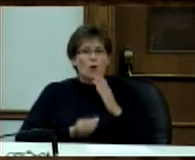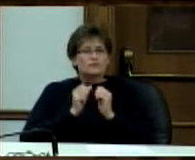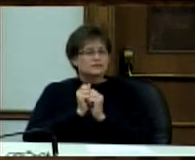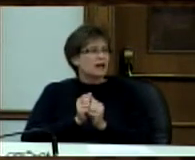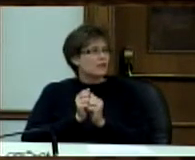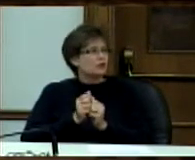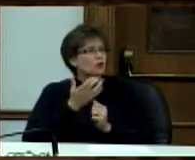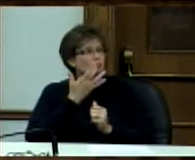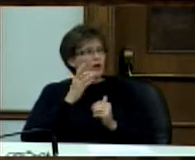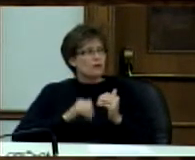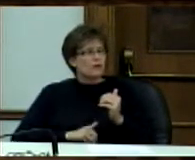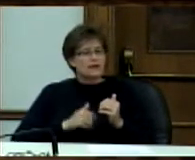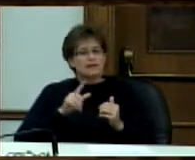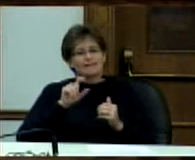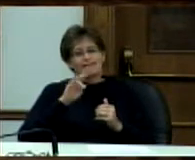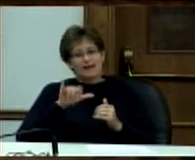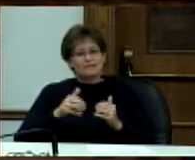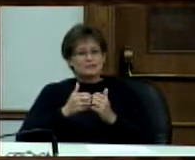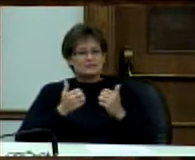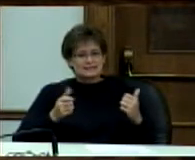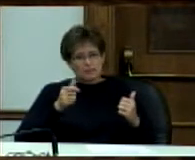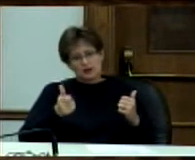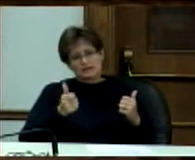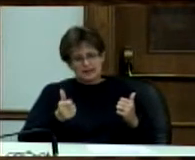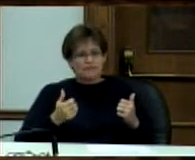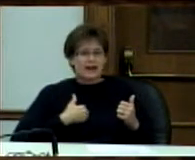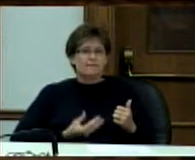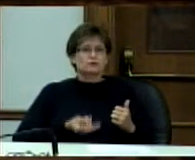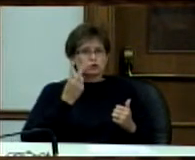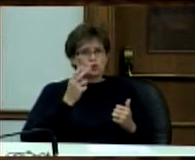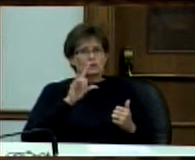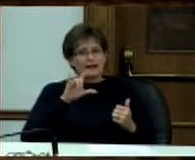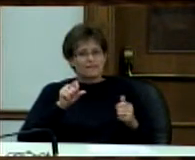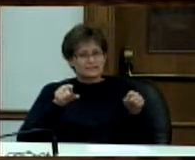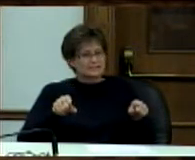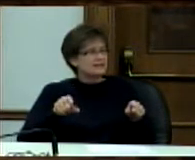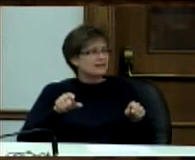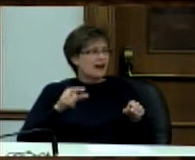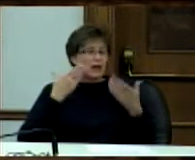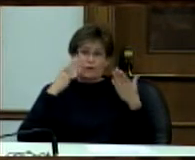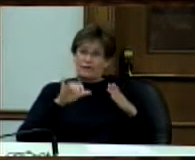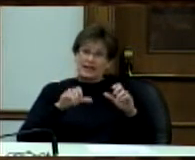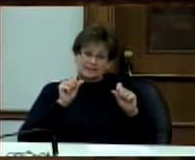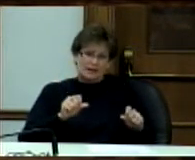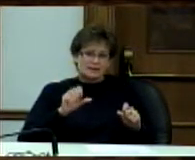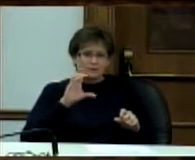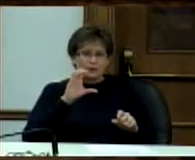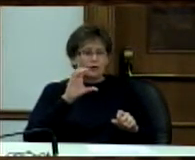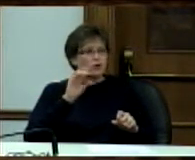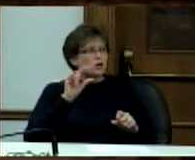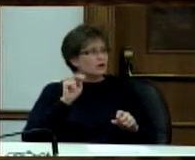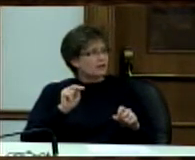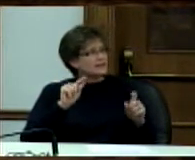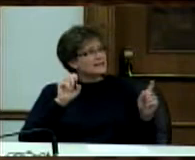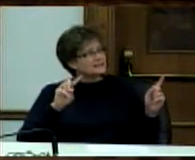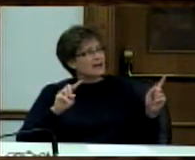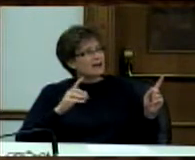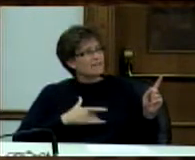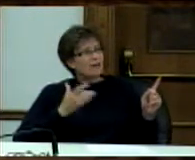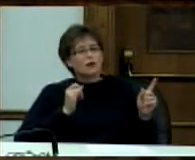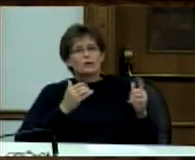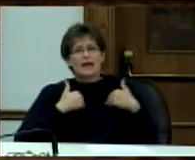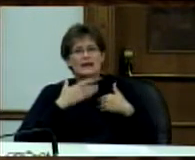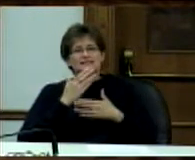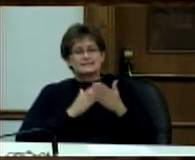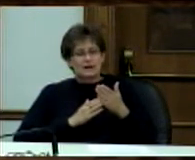levies versus just having this levy be its own separate action. Either of those are possible. Colleen and Todd felt like they